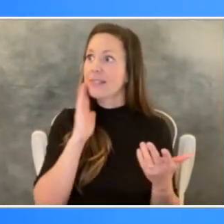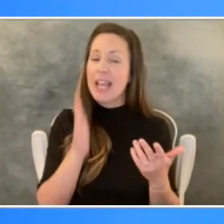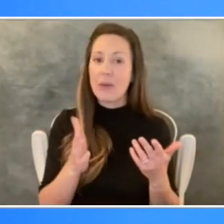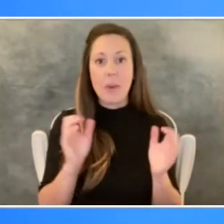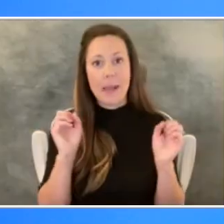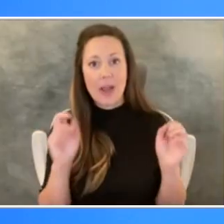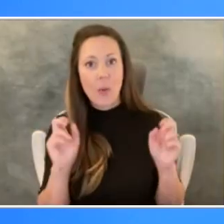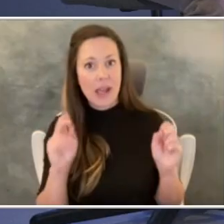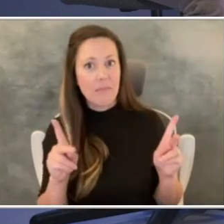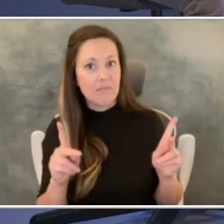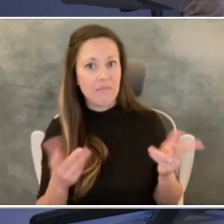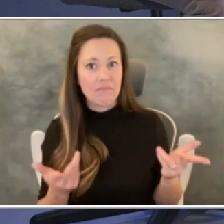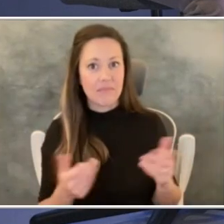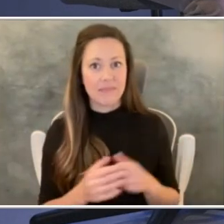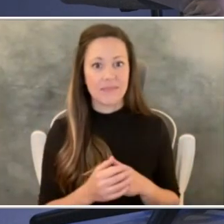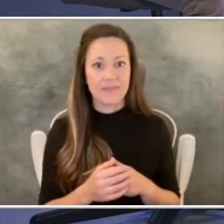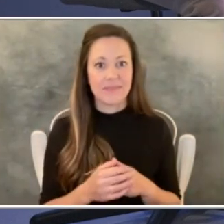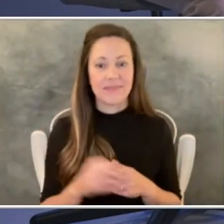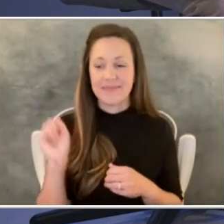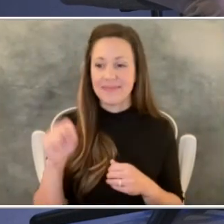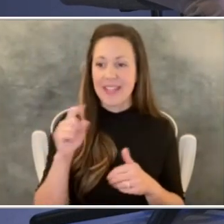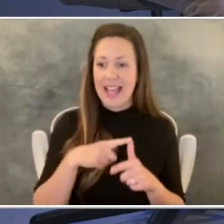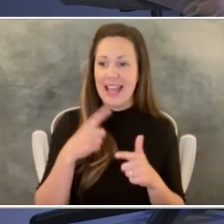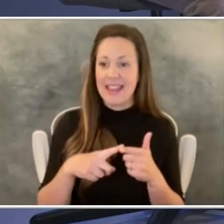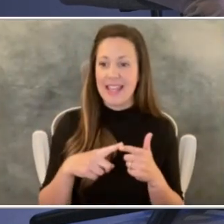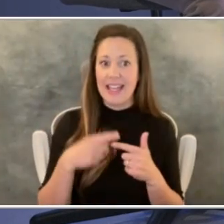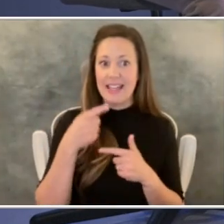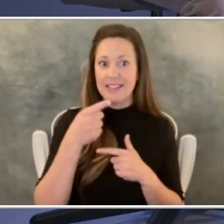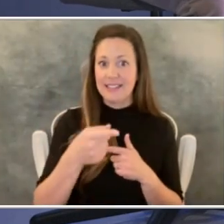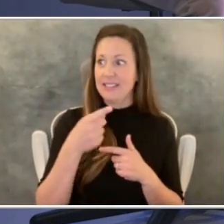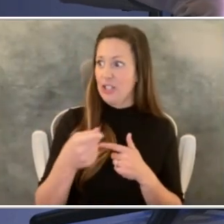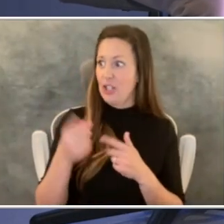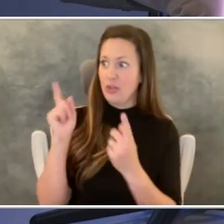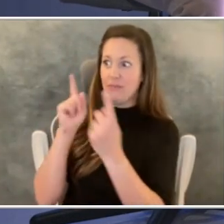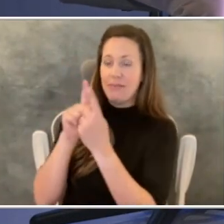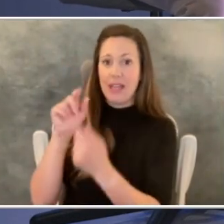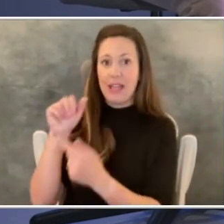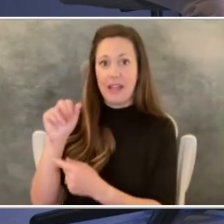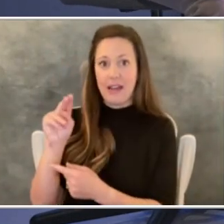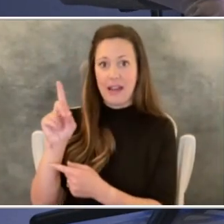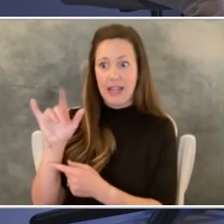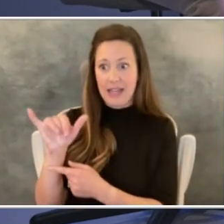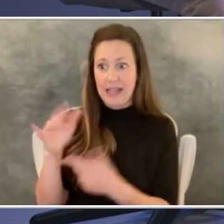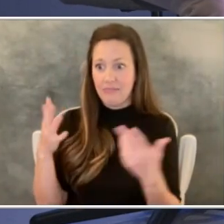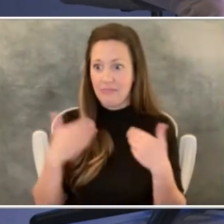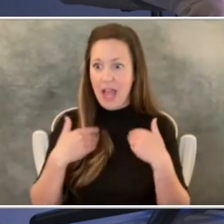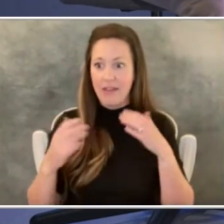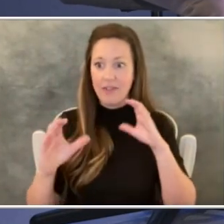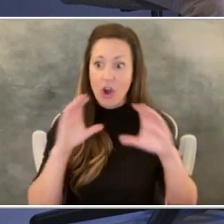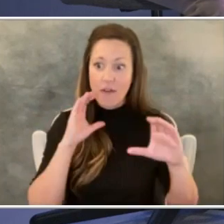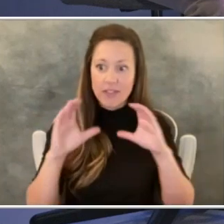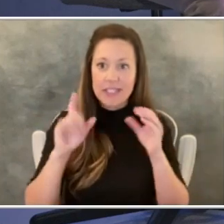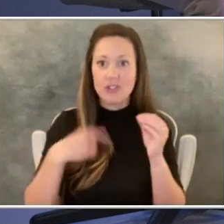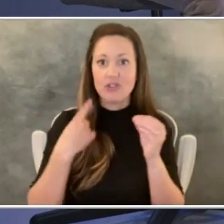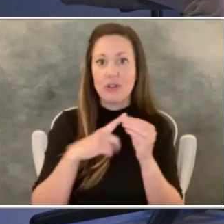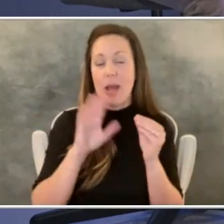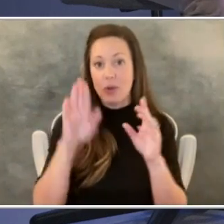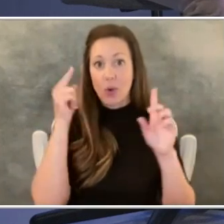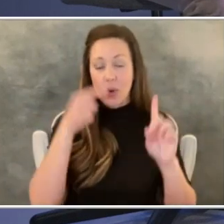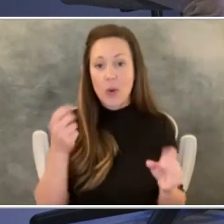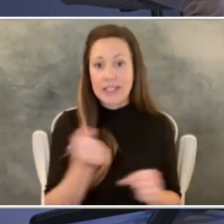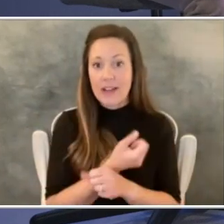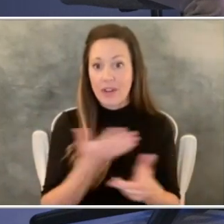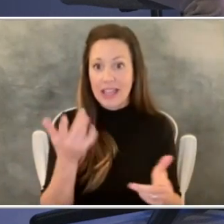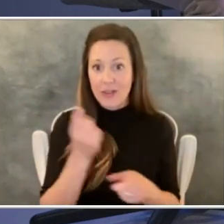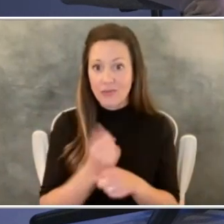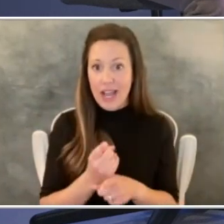the other. Yeah, and then you go into Andy's hands, and you both have to have these conversations. Like, these are my goals, right? And so you guys are having these conversations.